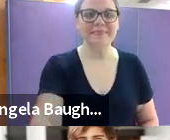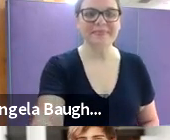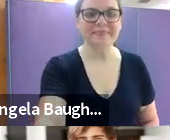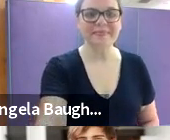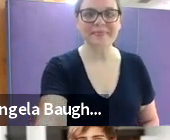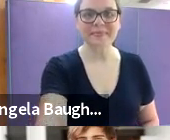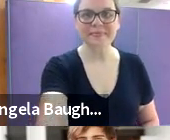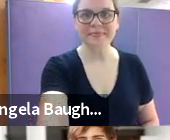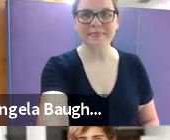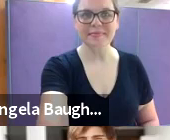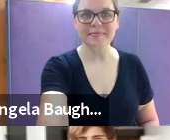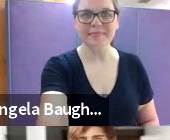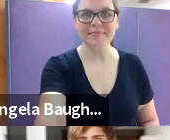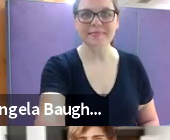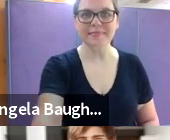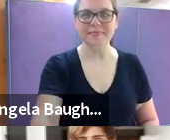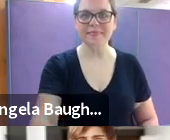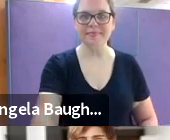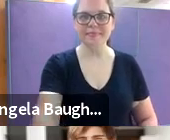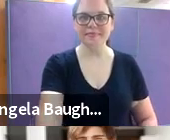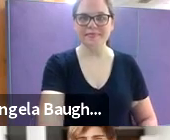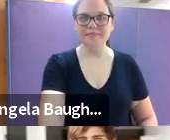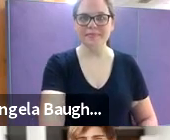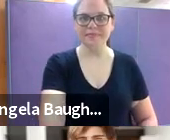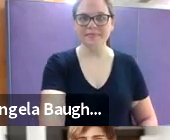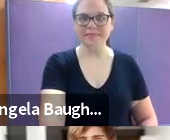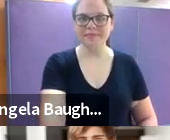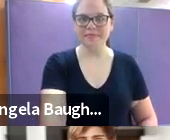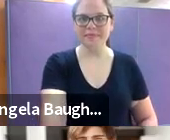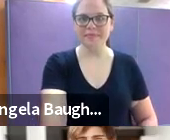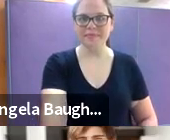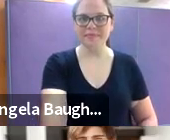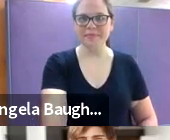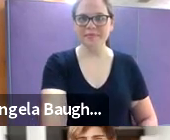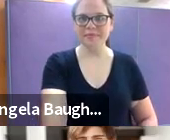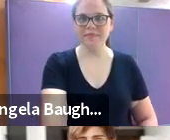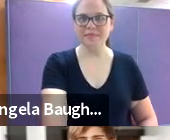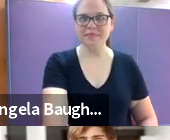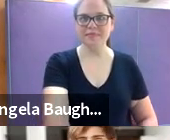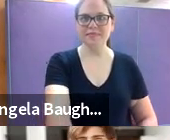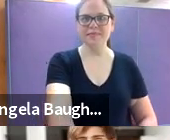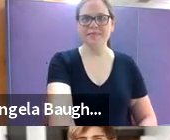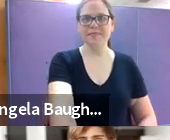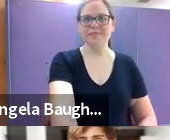it. Well, I did it already. All right. Let's see if we can.